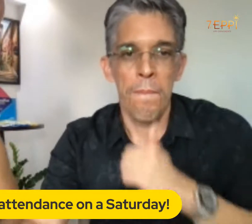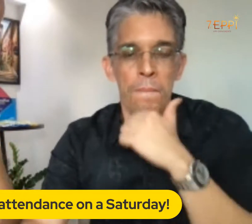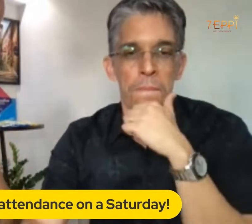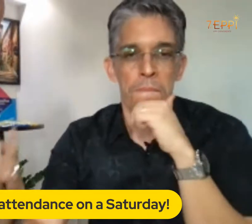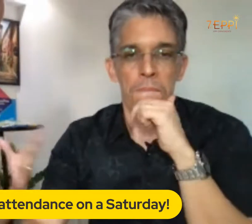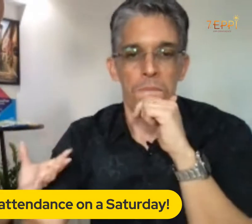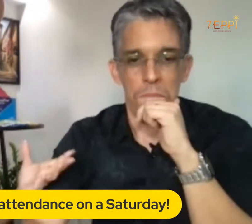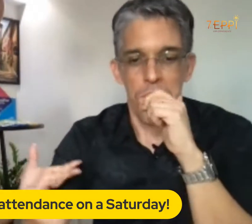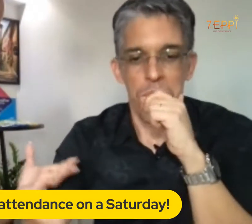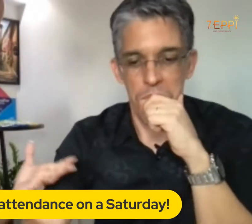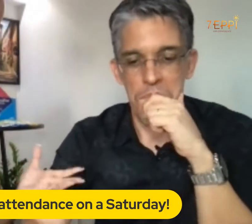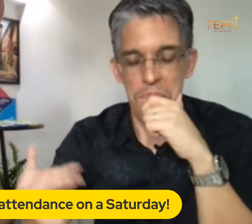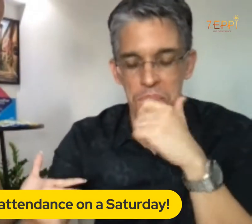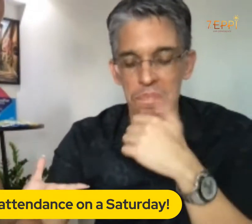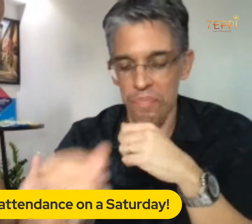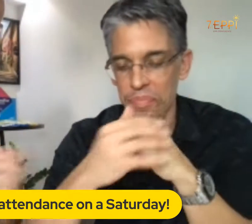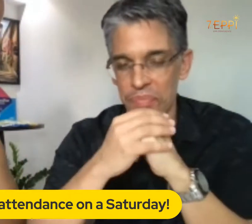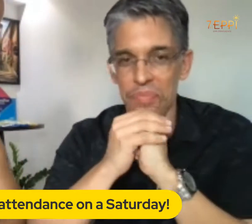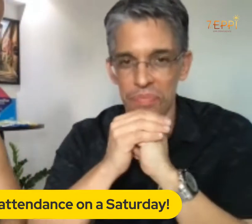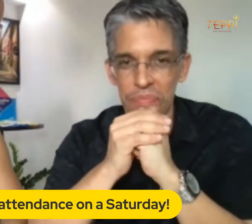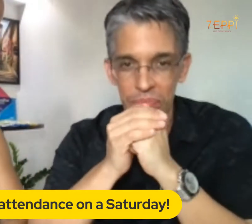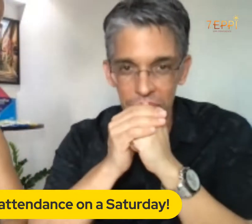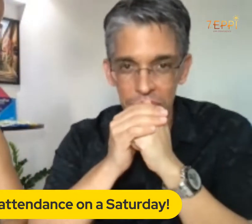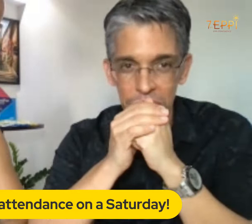here. Thank you for the invitation.